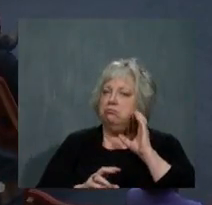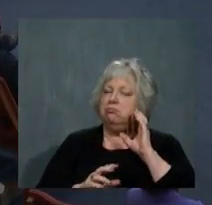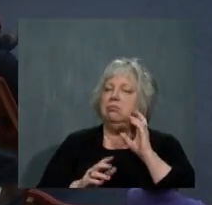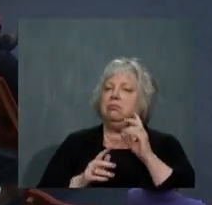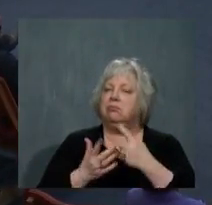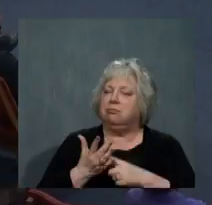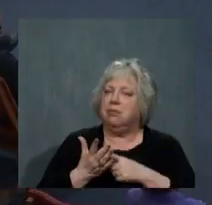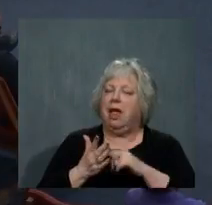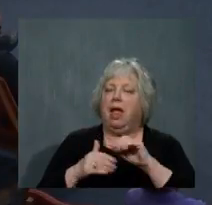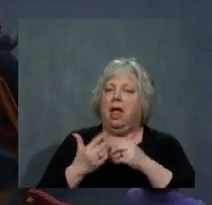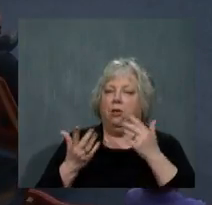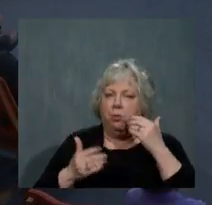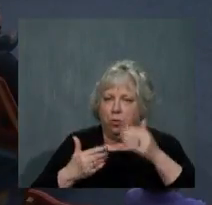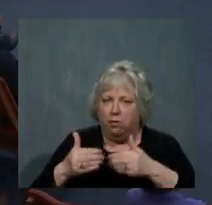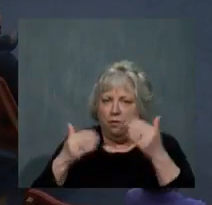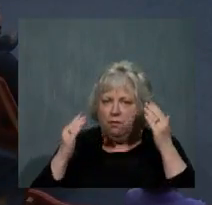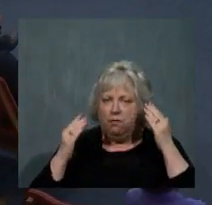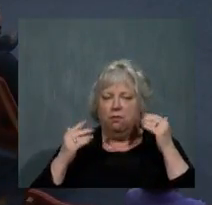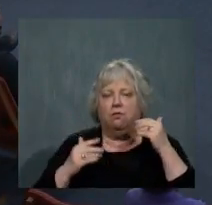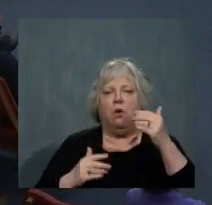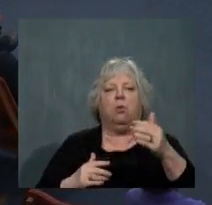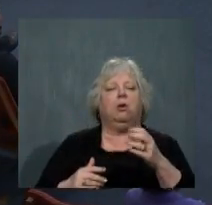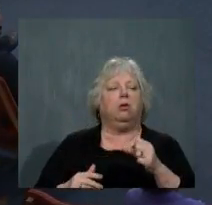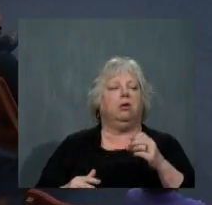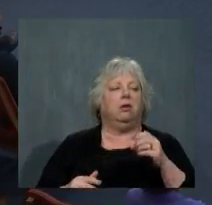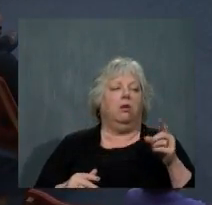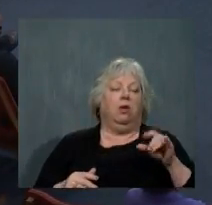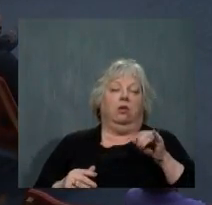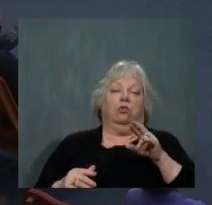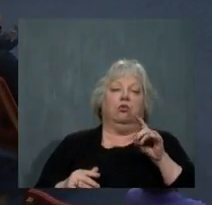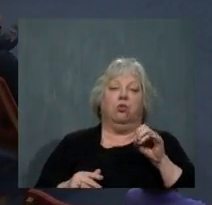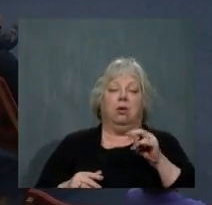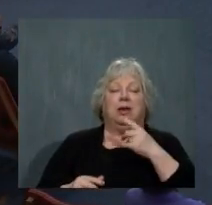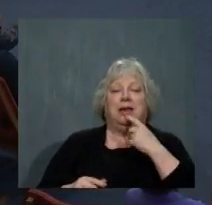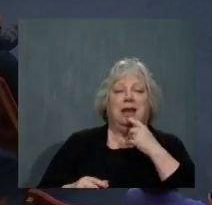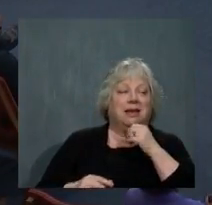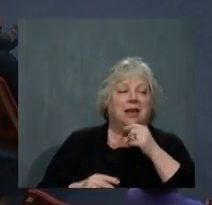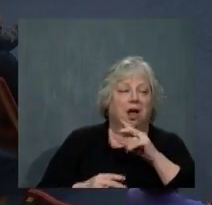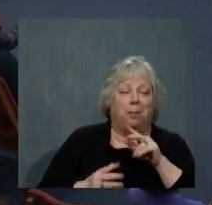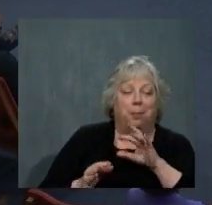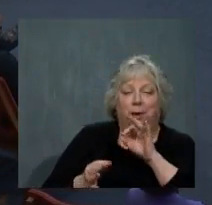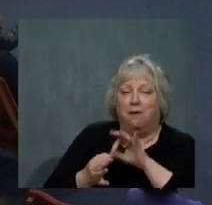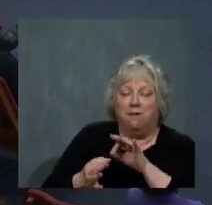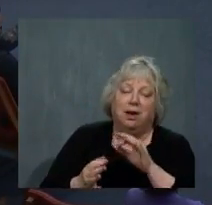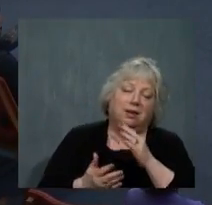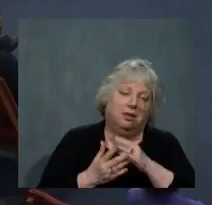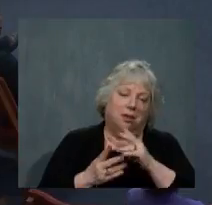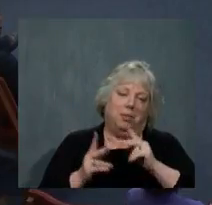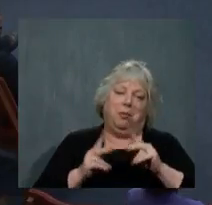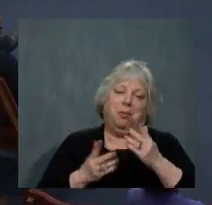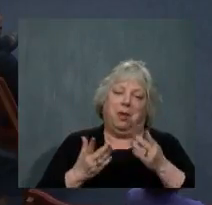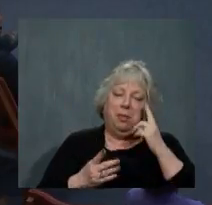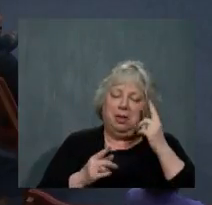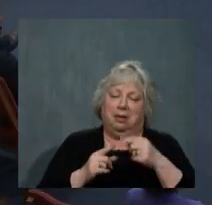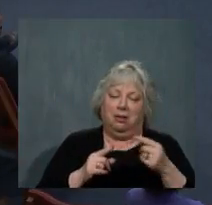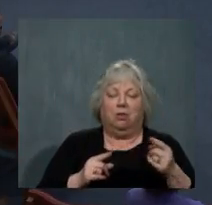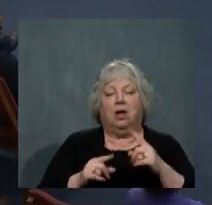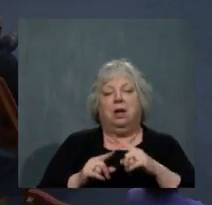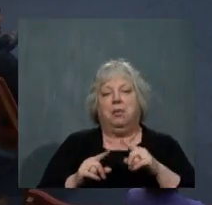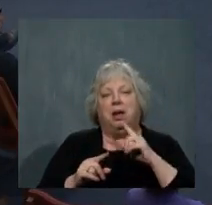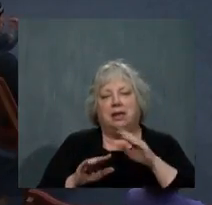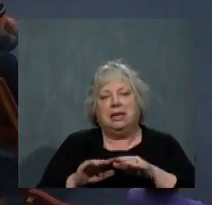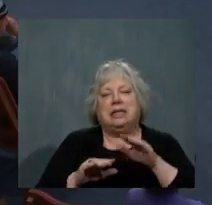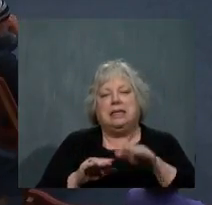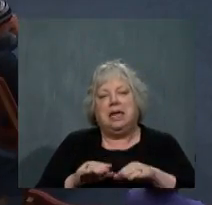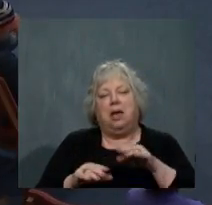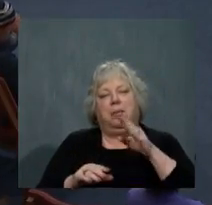this forward. So as Jordan said, it's not necessarily perfect. There are going to be people that probably disagree, but it's at least a step in the right